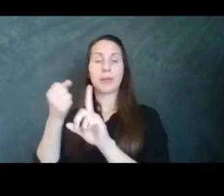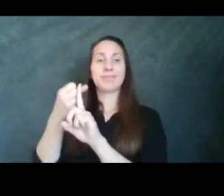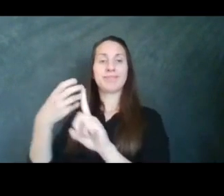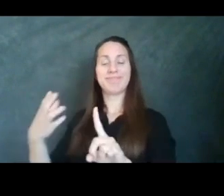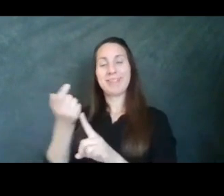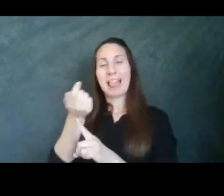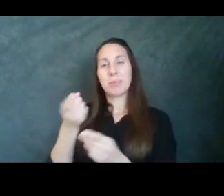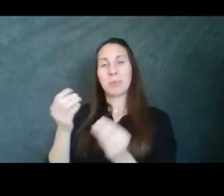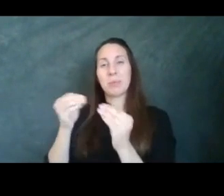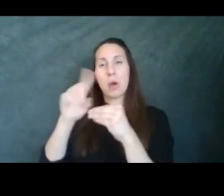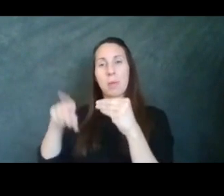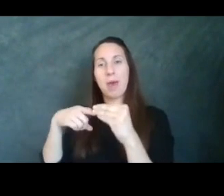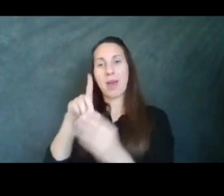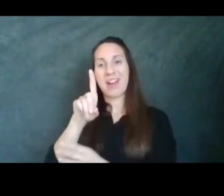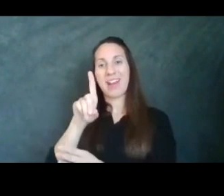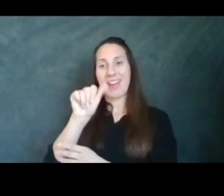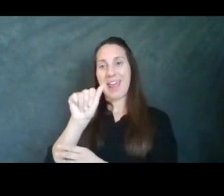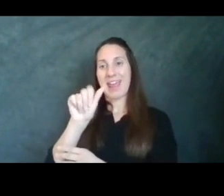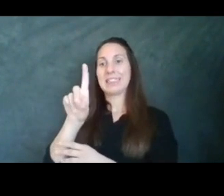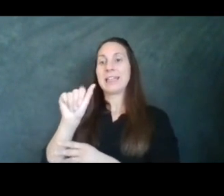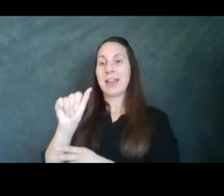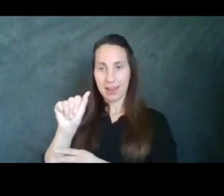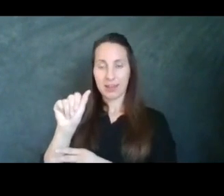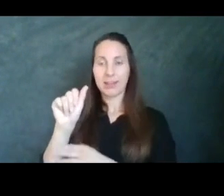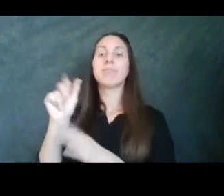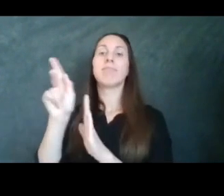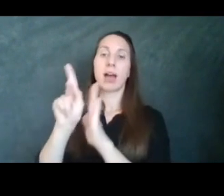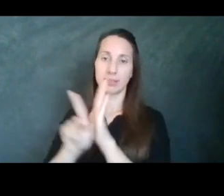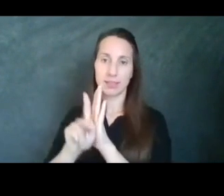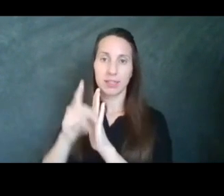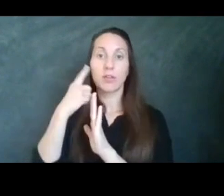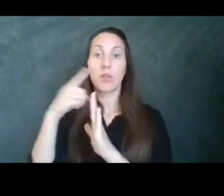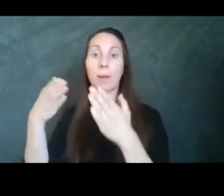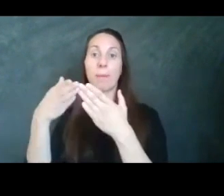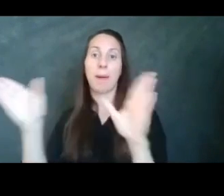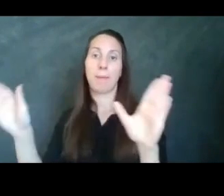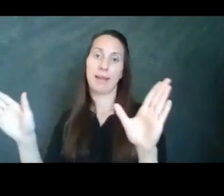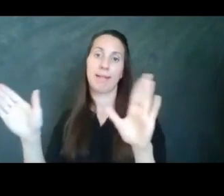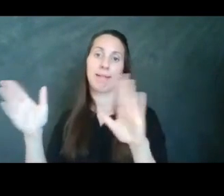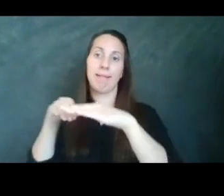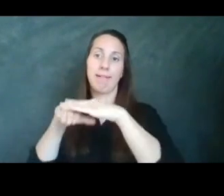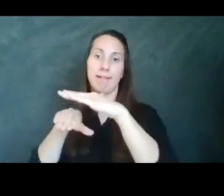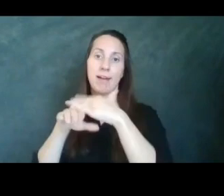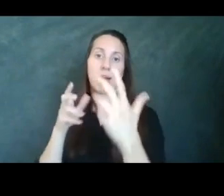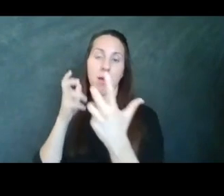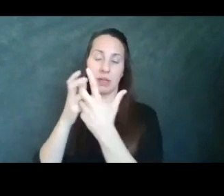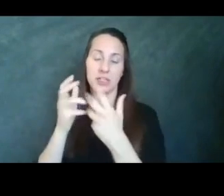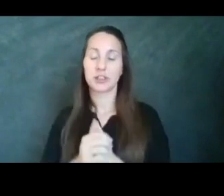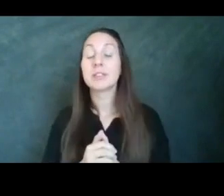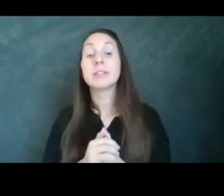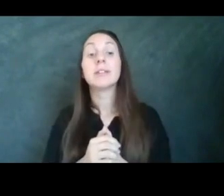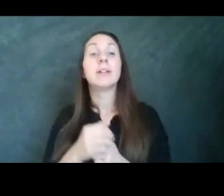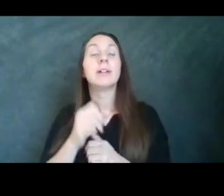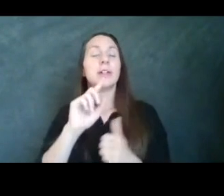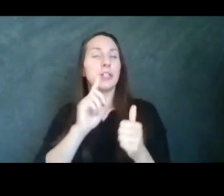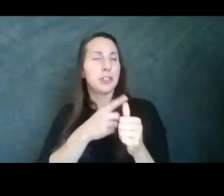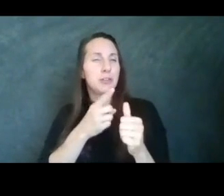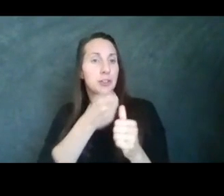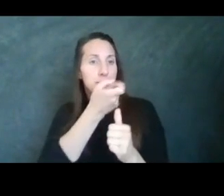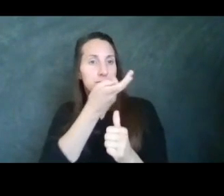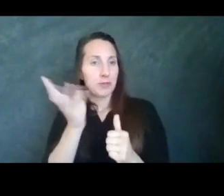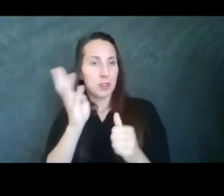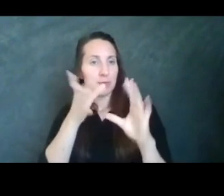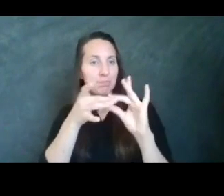a place of public accommodation. We'll give you more about them before they speak, but first a few minutes of